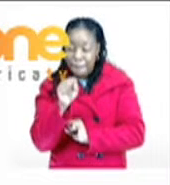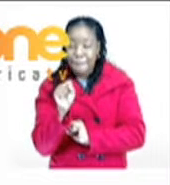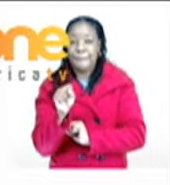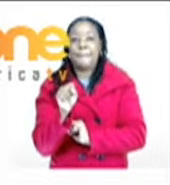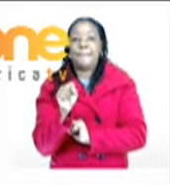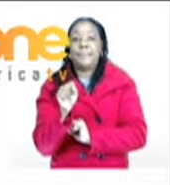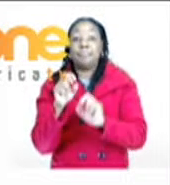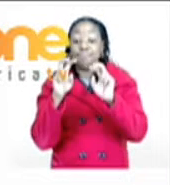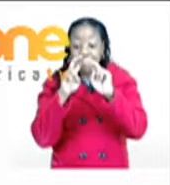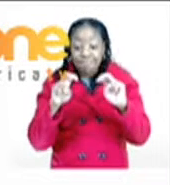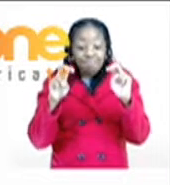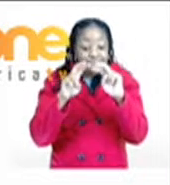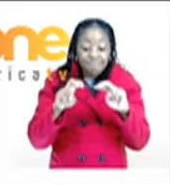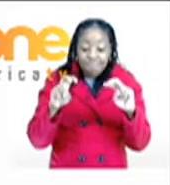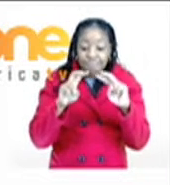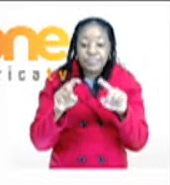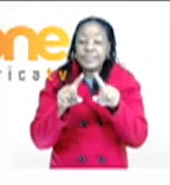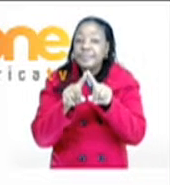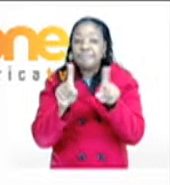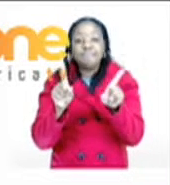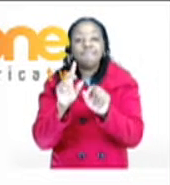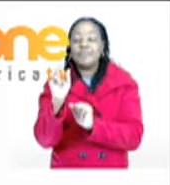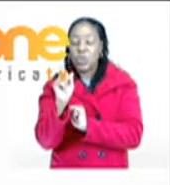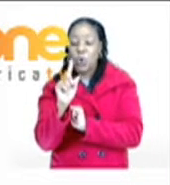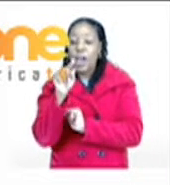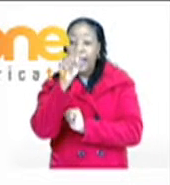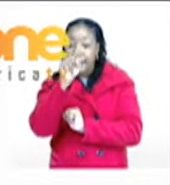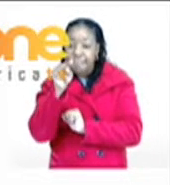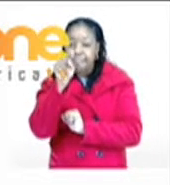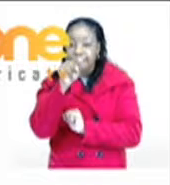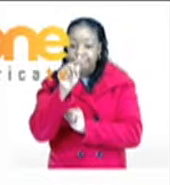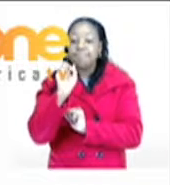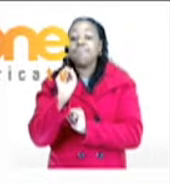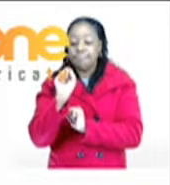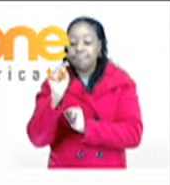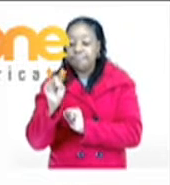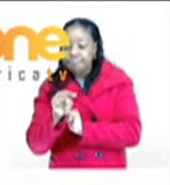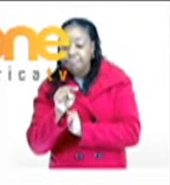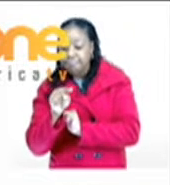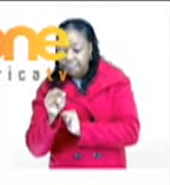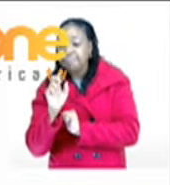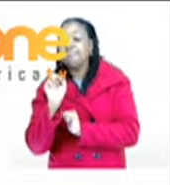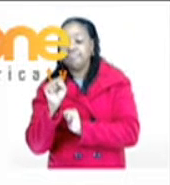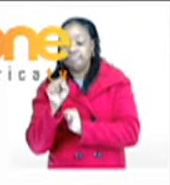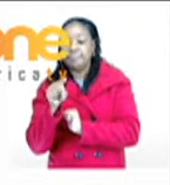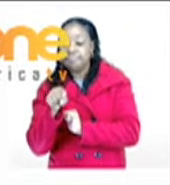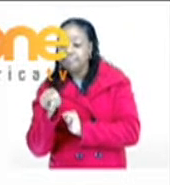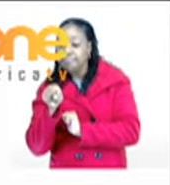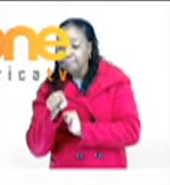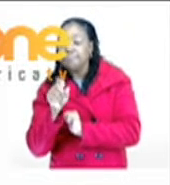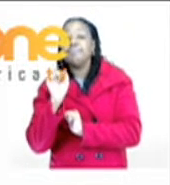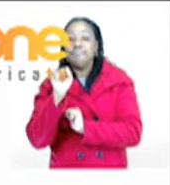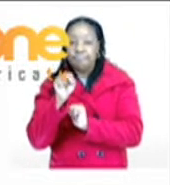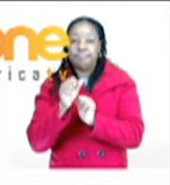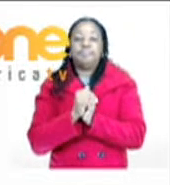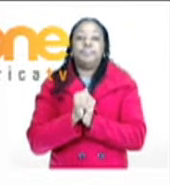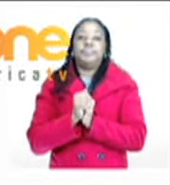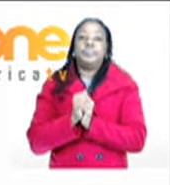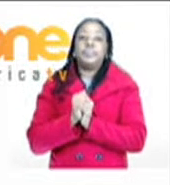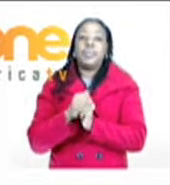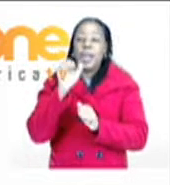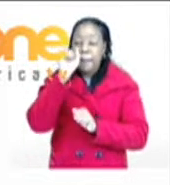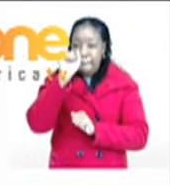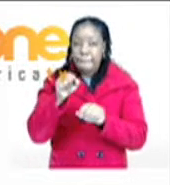what is missing on picture number 2 at the bottom? These two pictures are supposed to